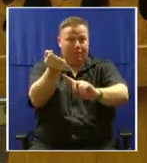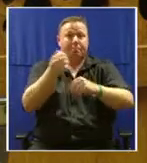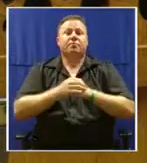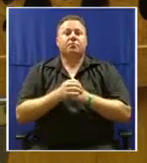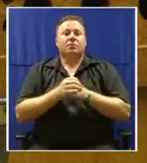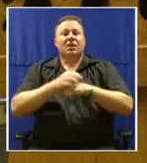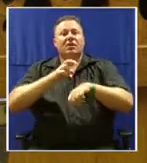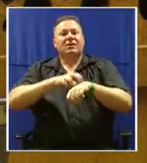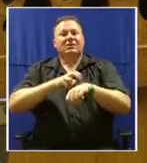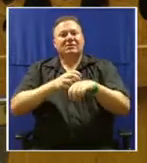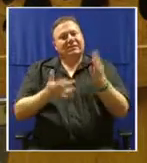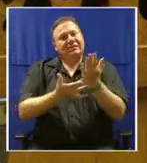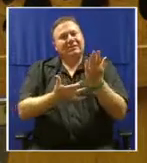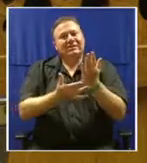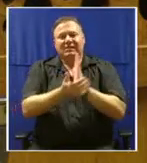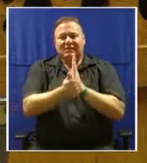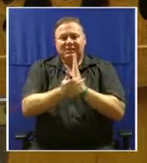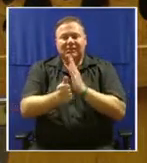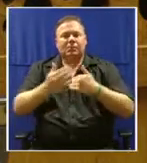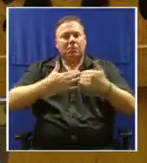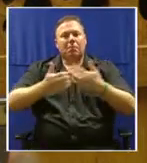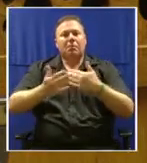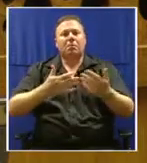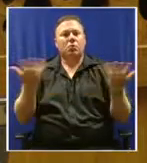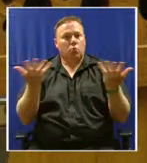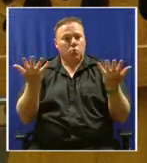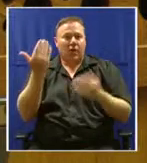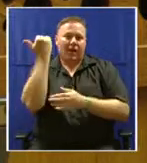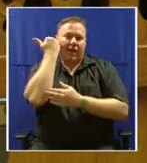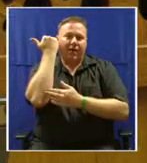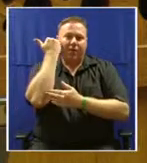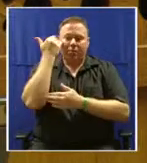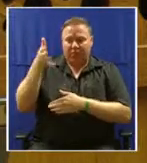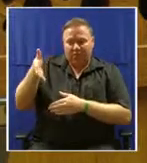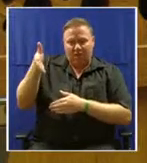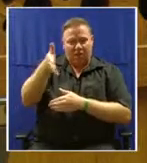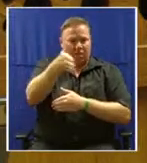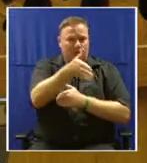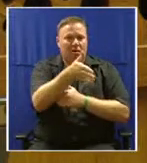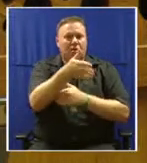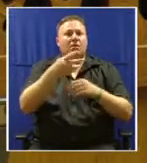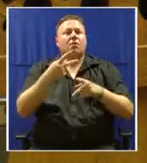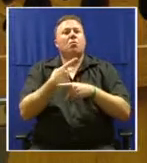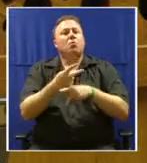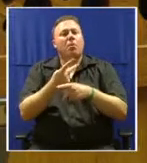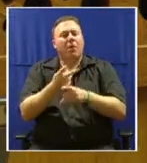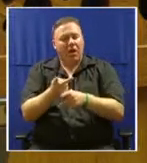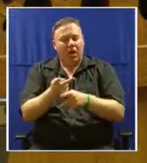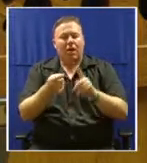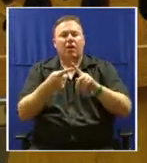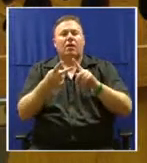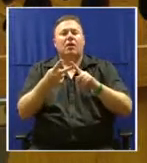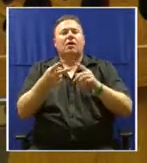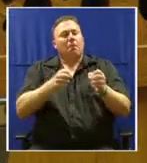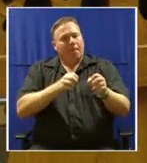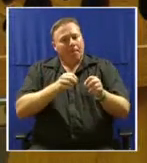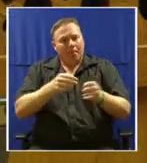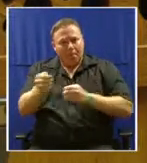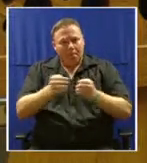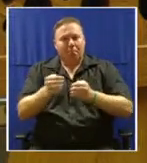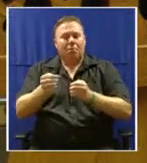the technical skills within government to prepare and to manage large infrastructure